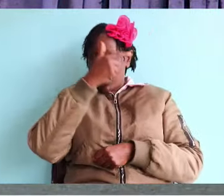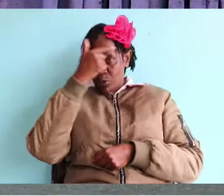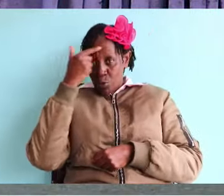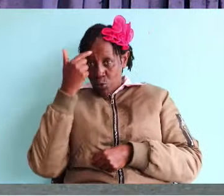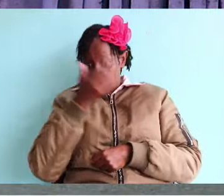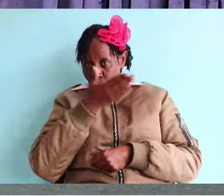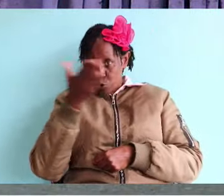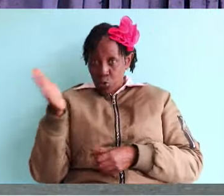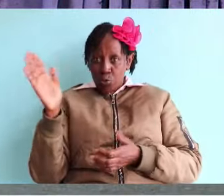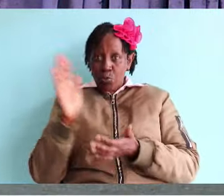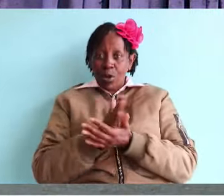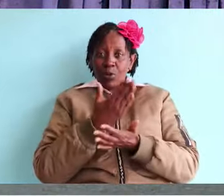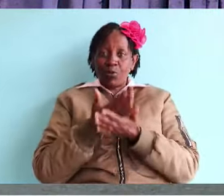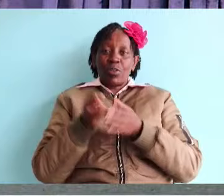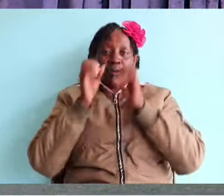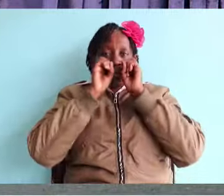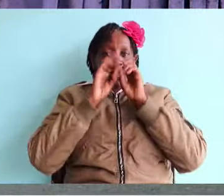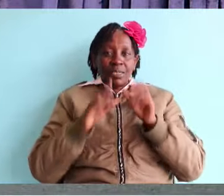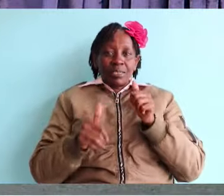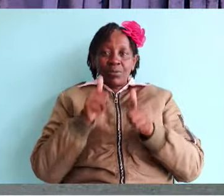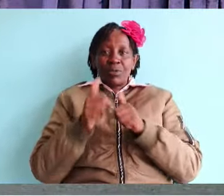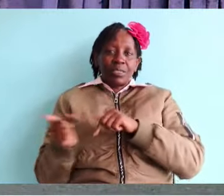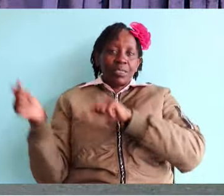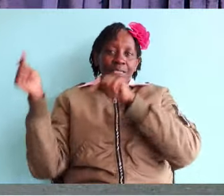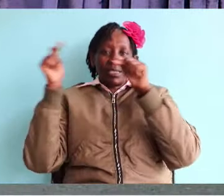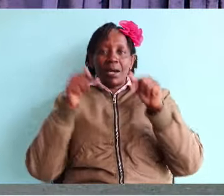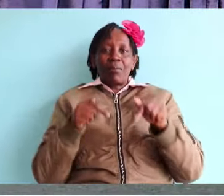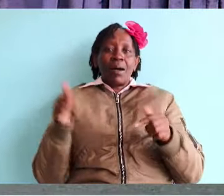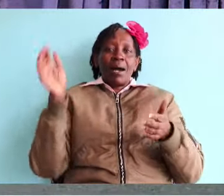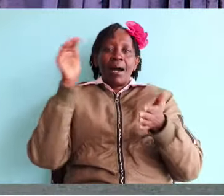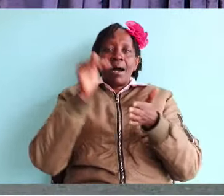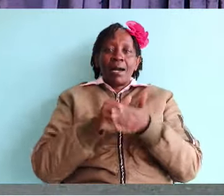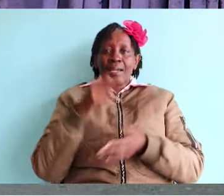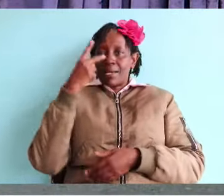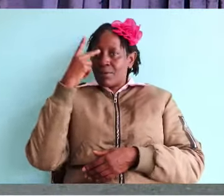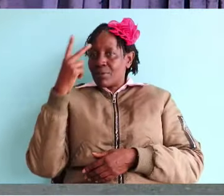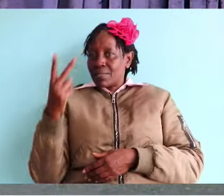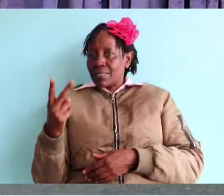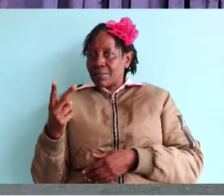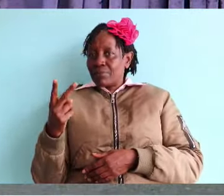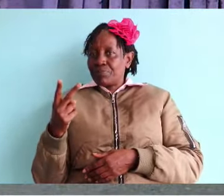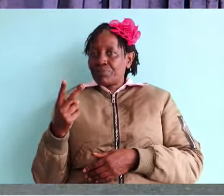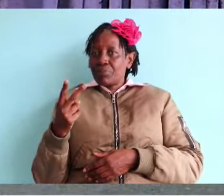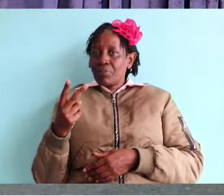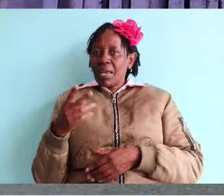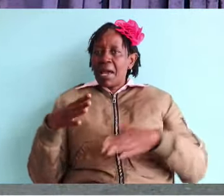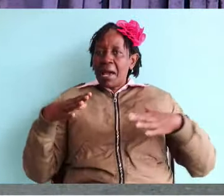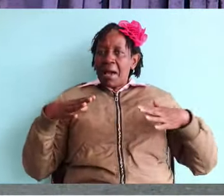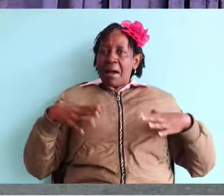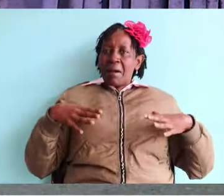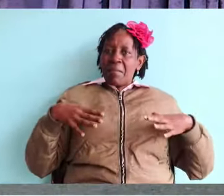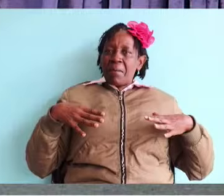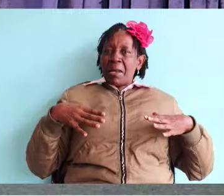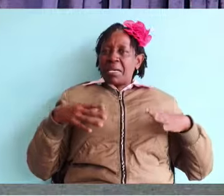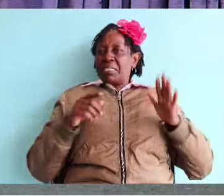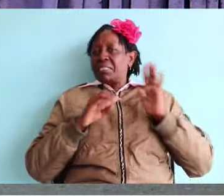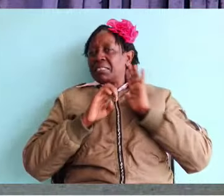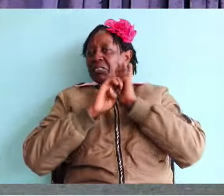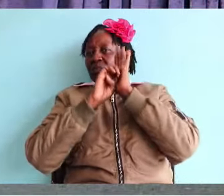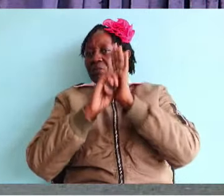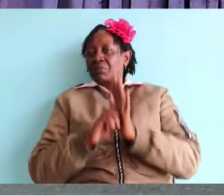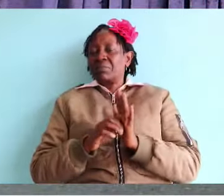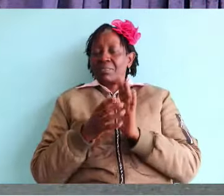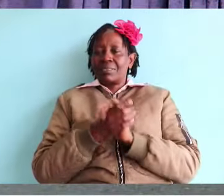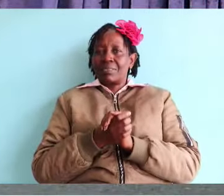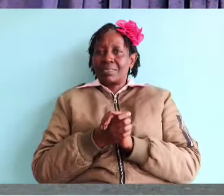the blessing that comes. But again, you see this kind of pride also that is expressed by these